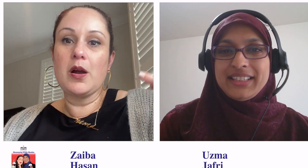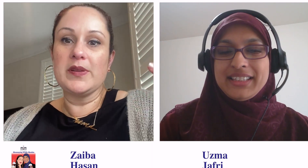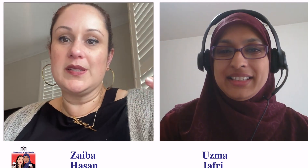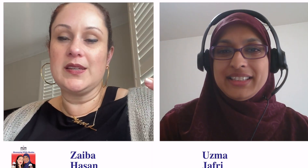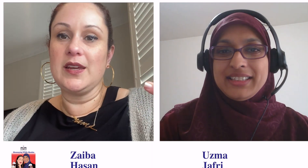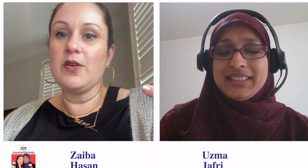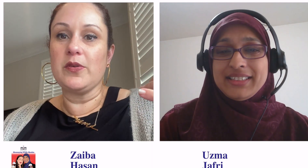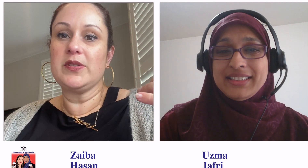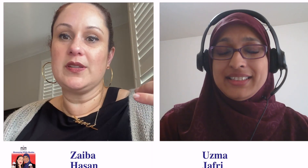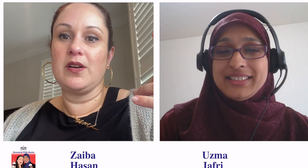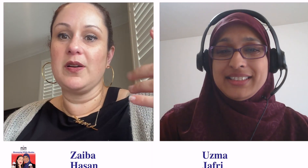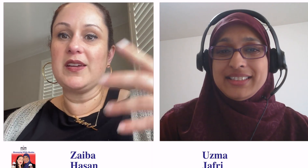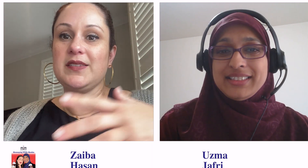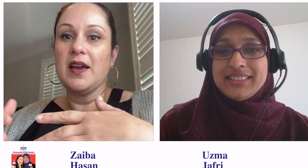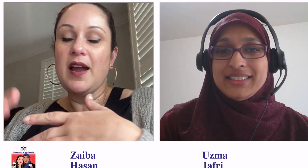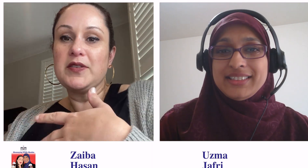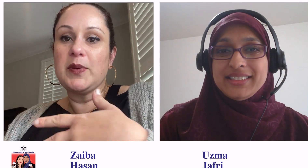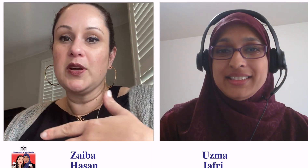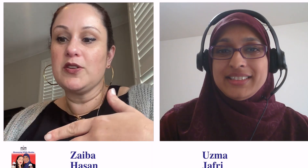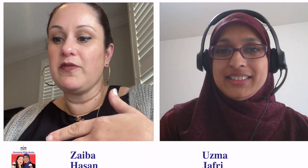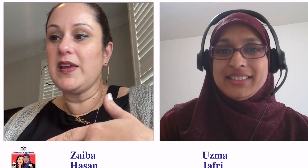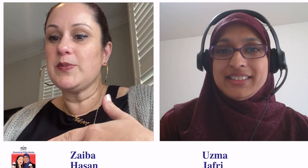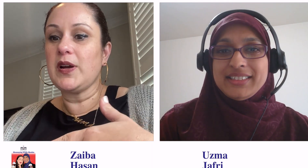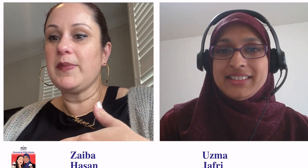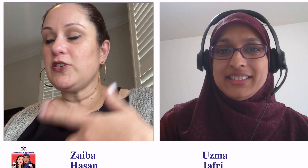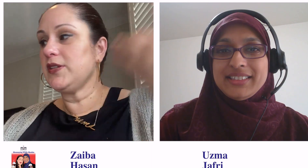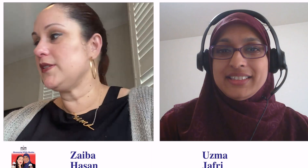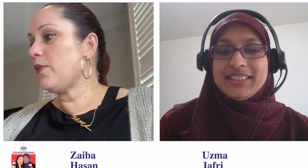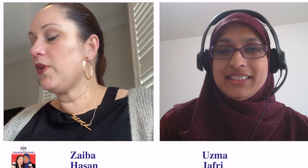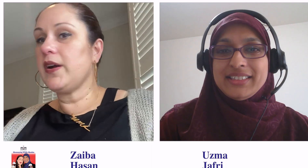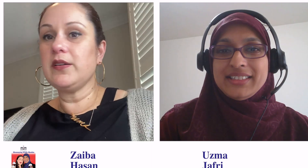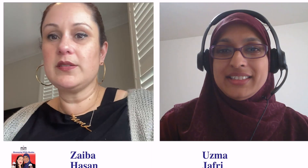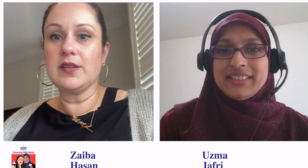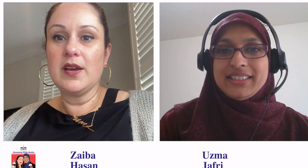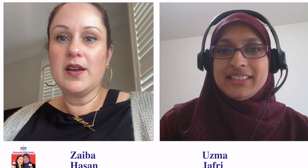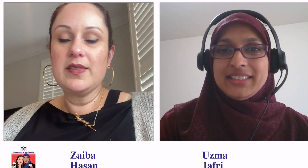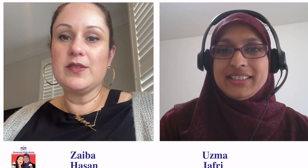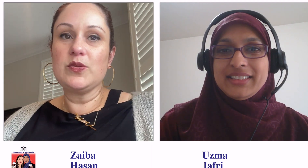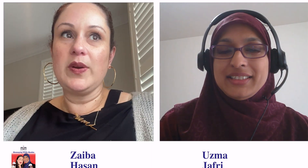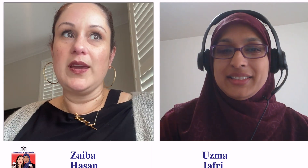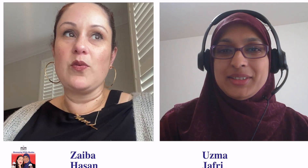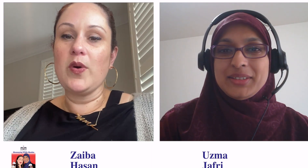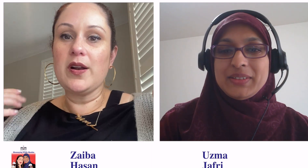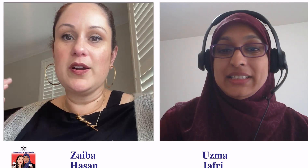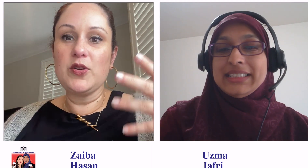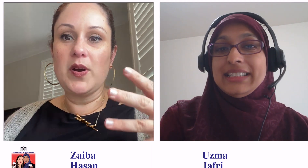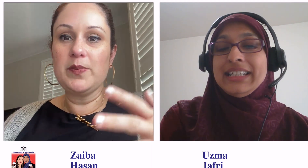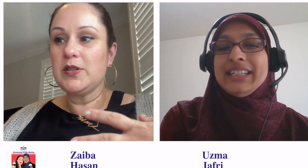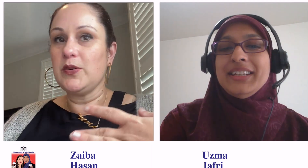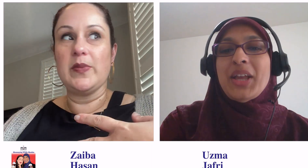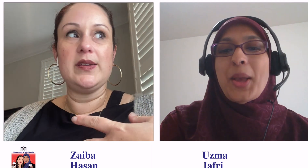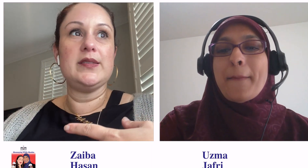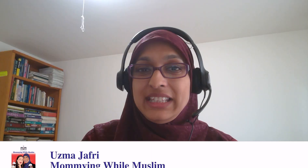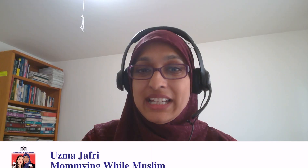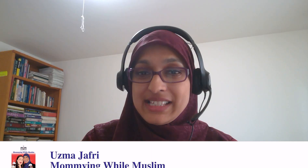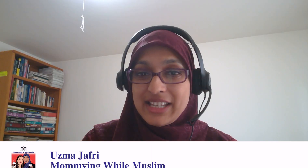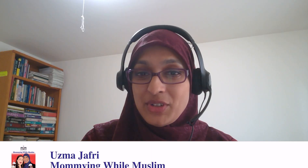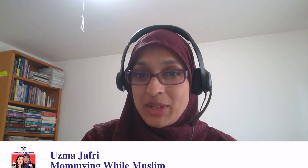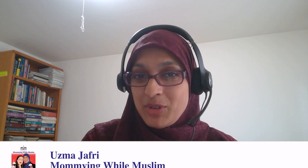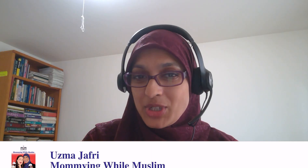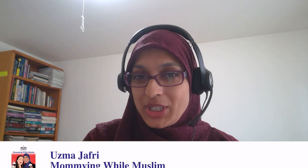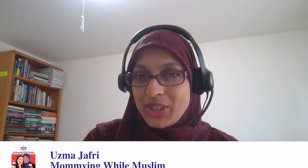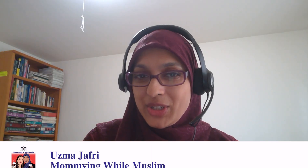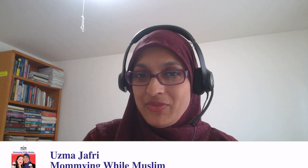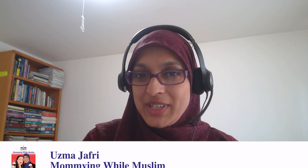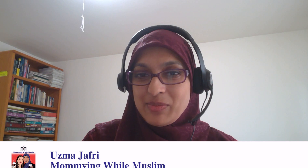Carmen Sandiego song, because every time I look on your Facebook, I'm like, she's somewhere else this week. What are you up to, Miss? Yes.